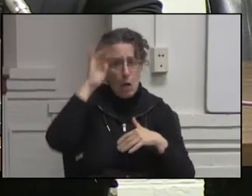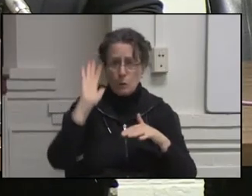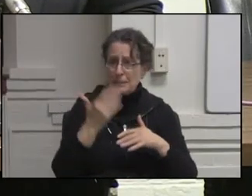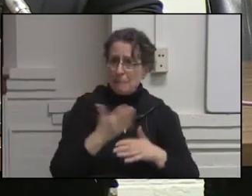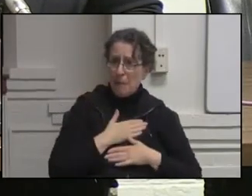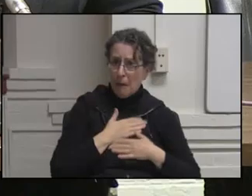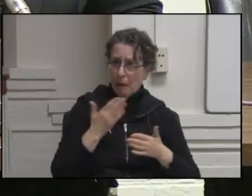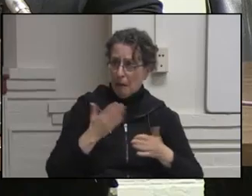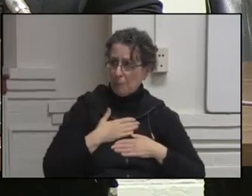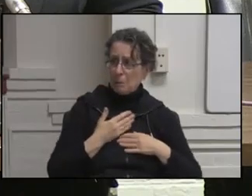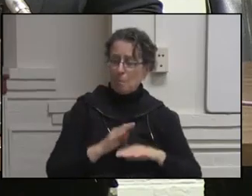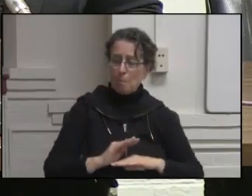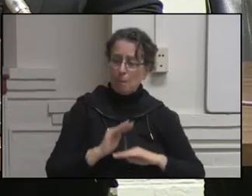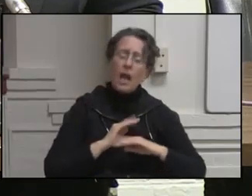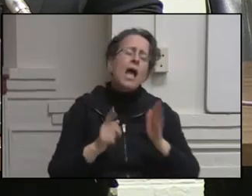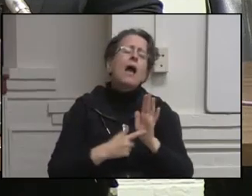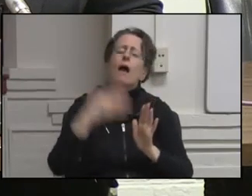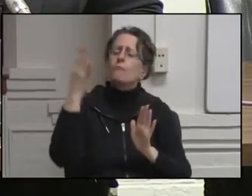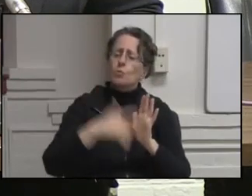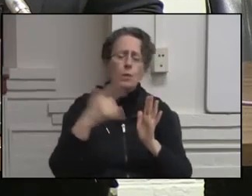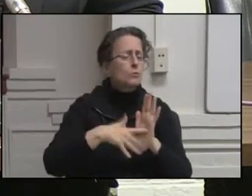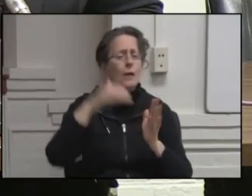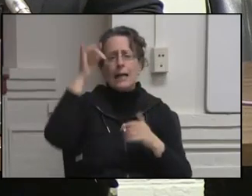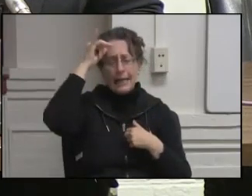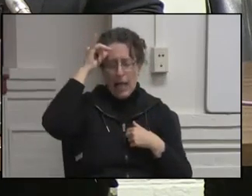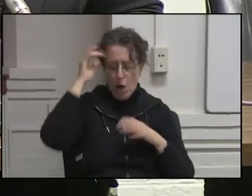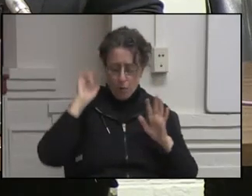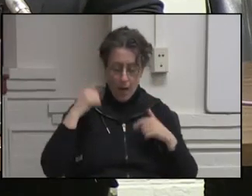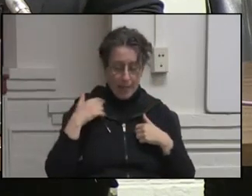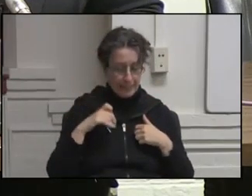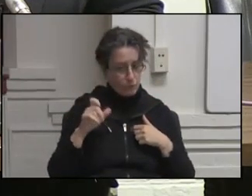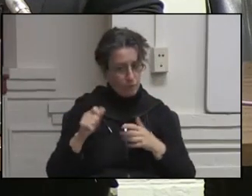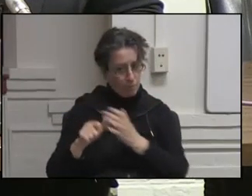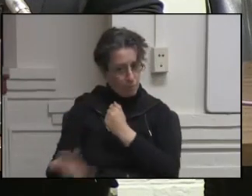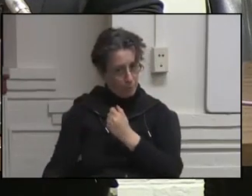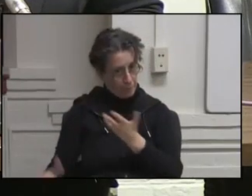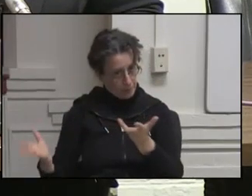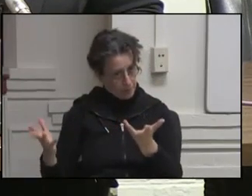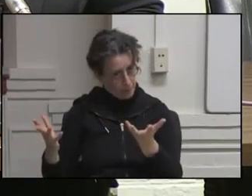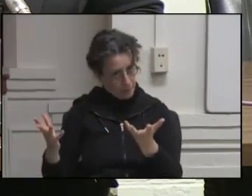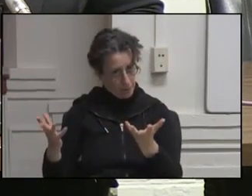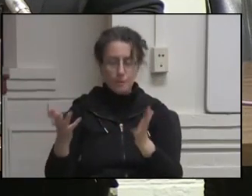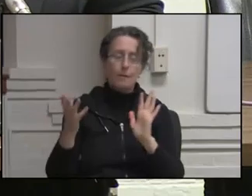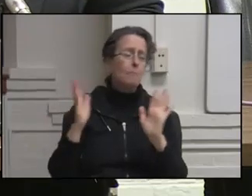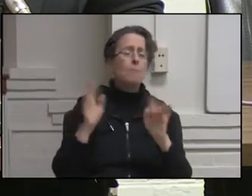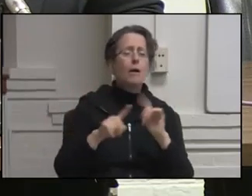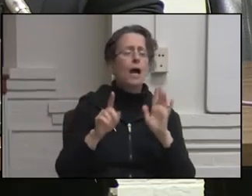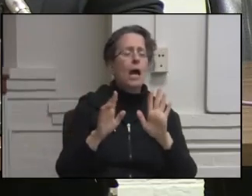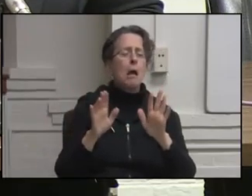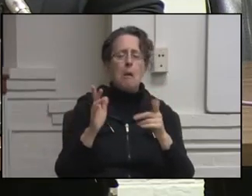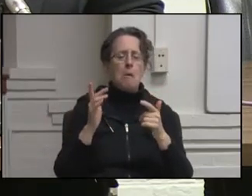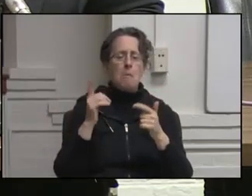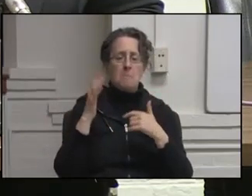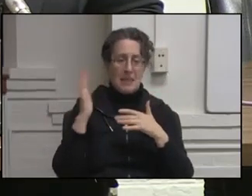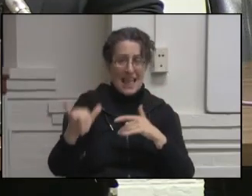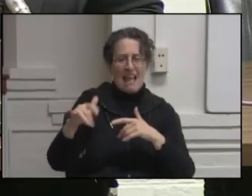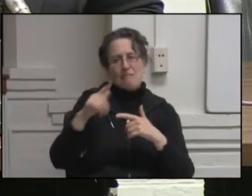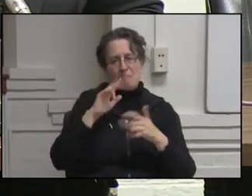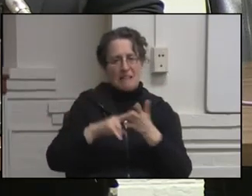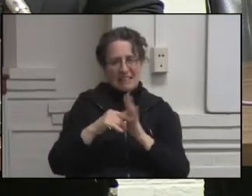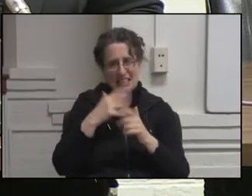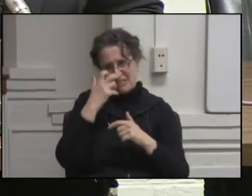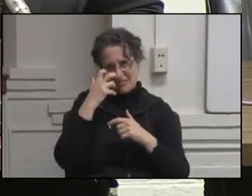time. Occasionally there might be a cow that's like, I gotta stop and do my business. Who knows what the reason is? But as Orly explained before, we do